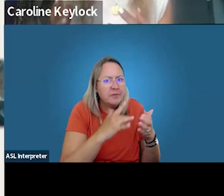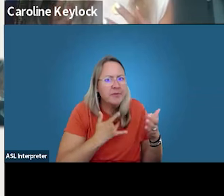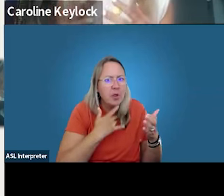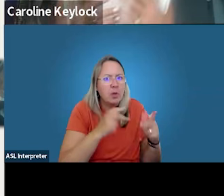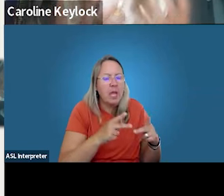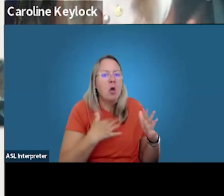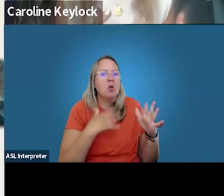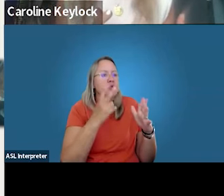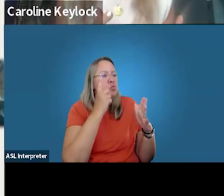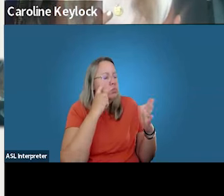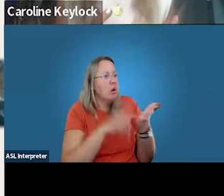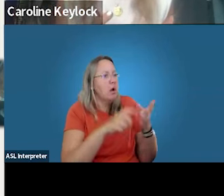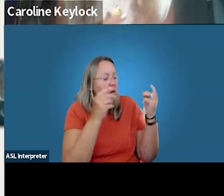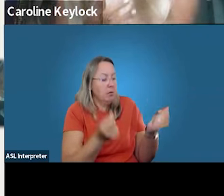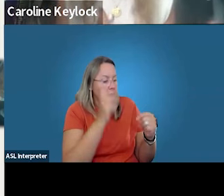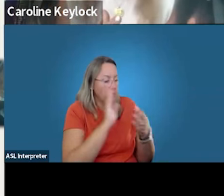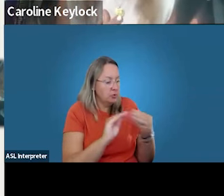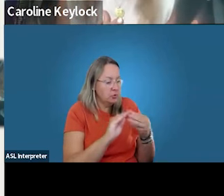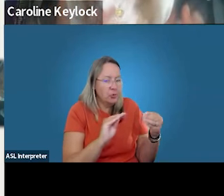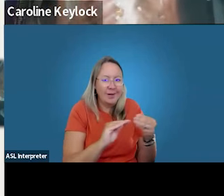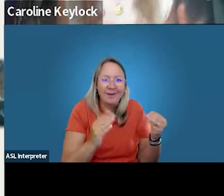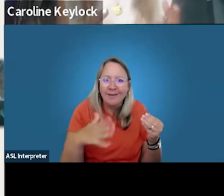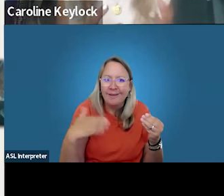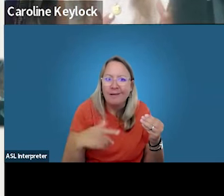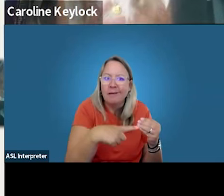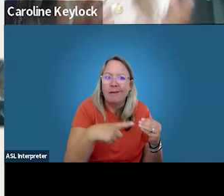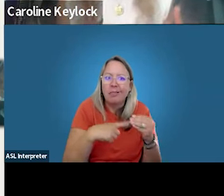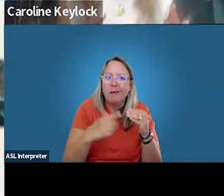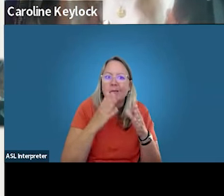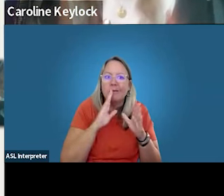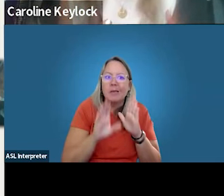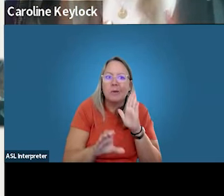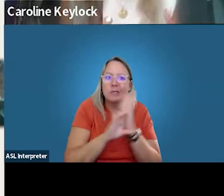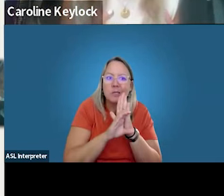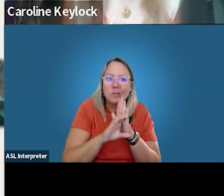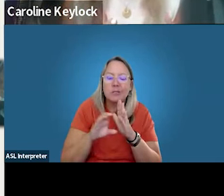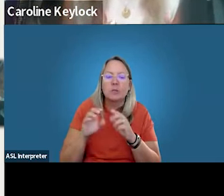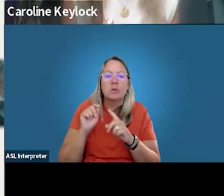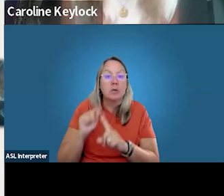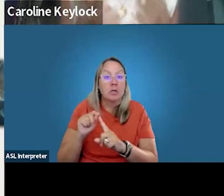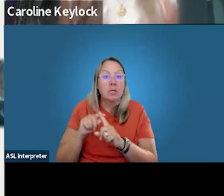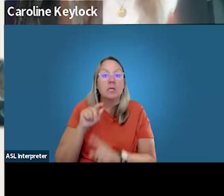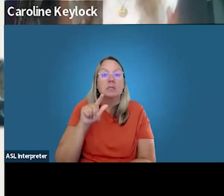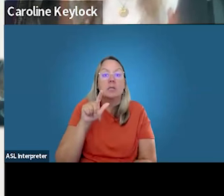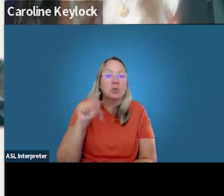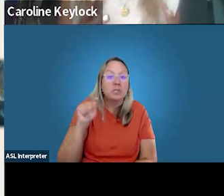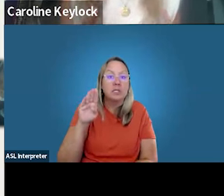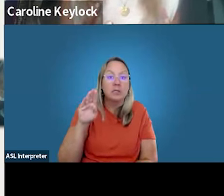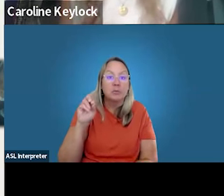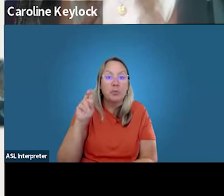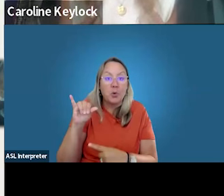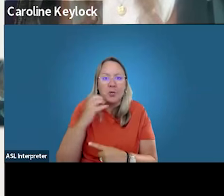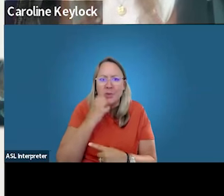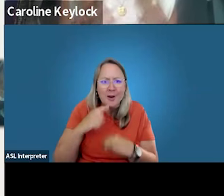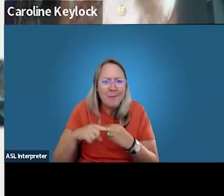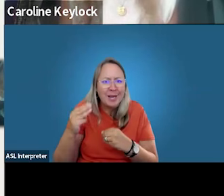remain. The main character in Jaws isn't the shark. The main character is Lieutenant Brody. And the reason that you care about Lieutenant Brody is